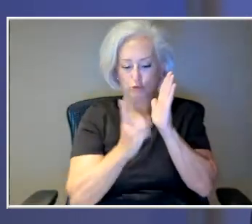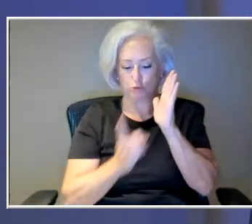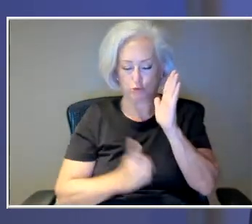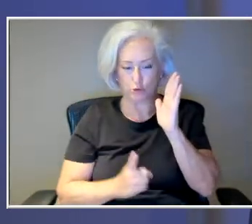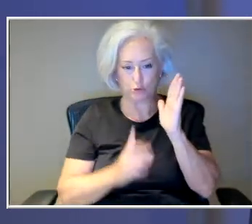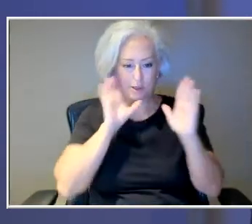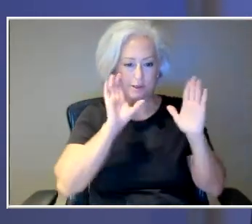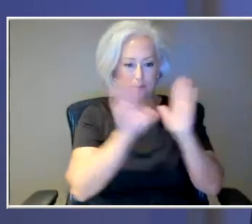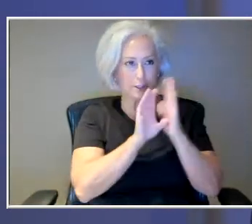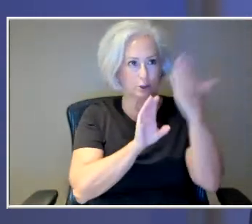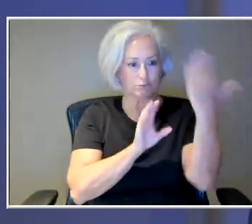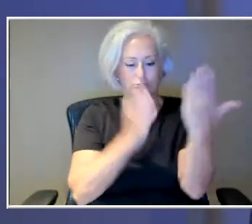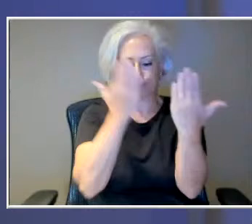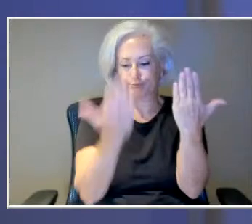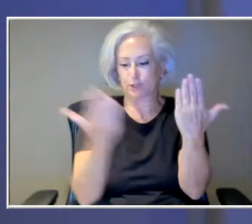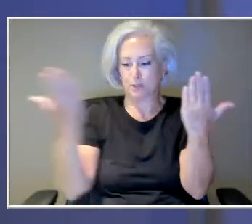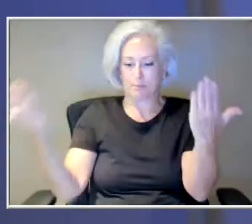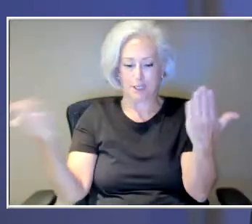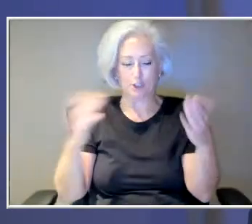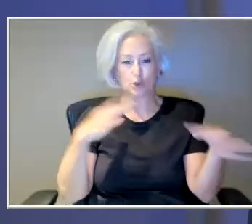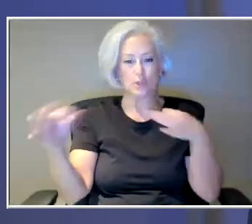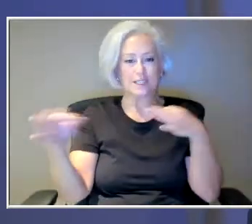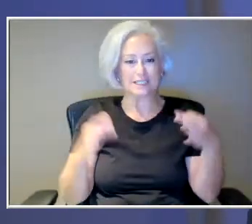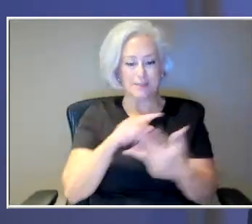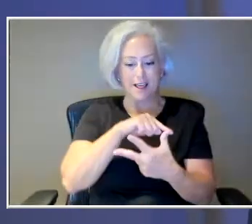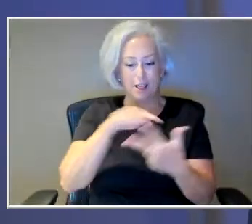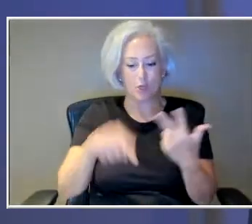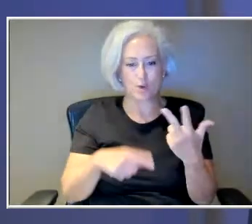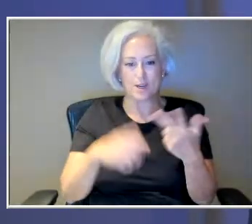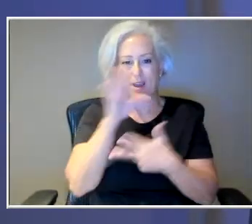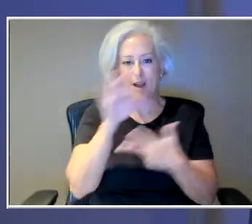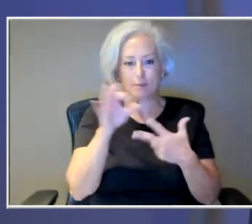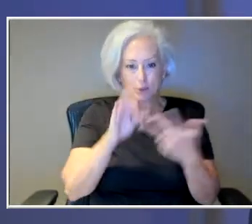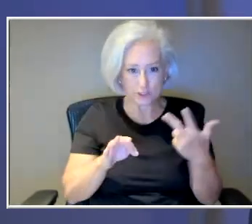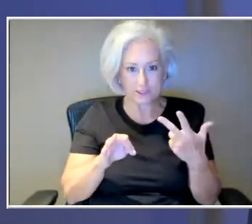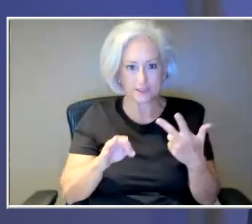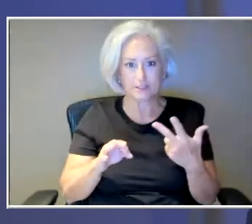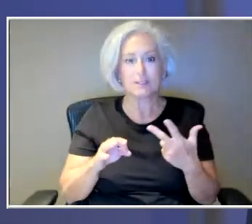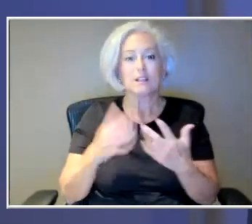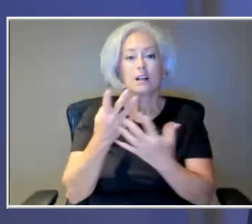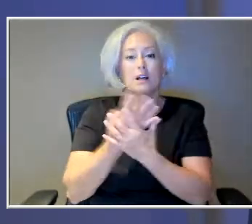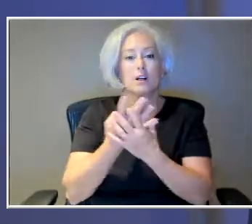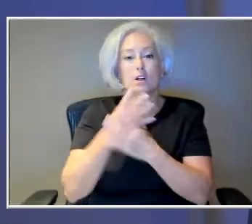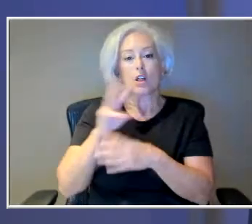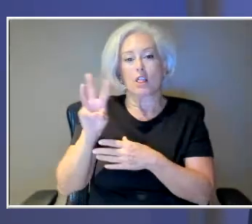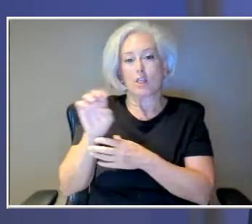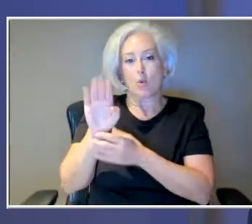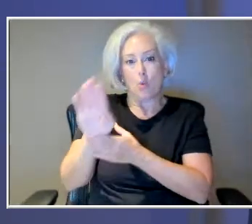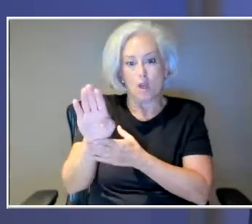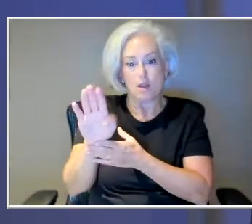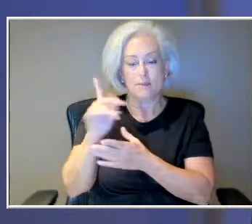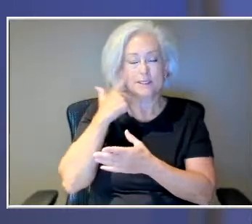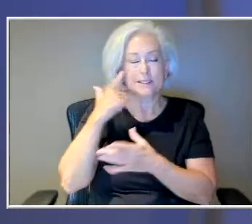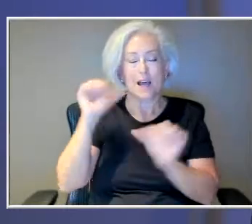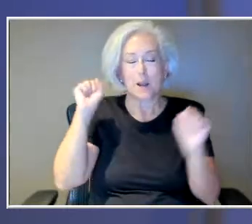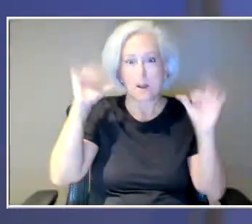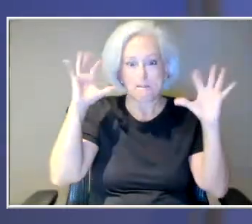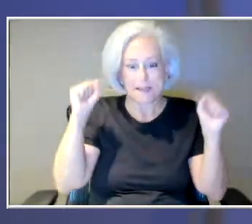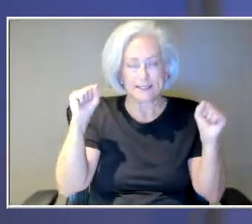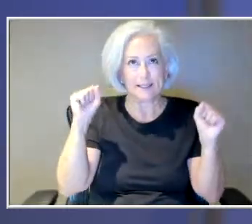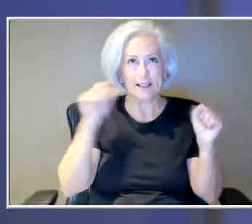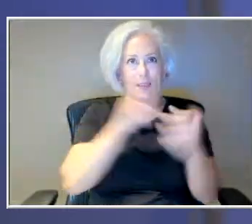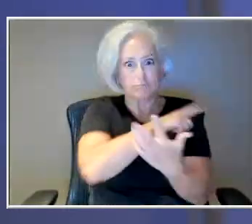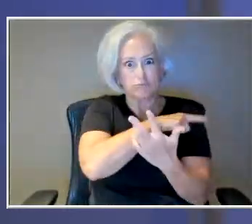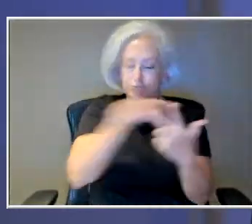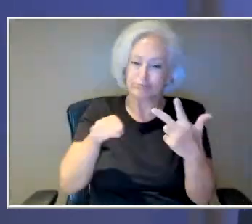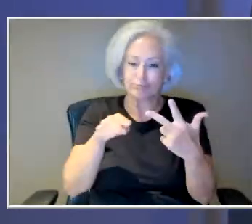in detail what my 3 options were, and the web sounded amazing. like it was a no-brainer for me. You're like, no